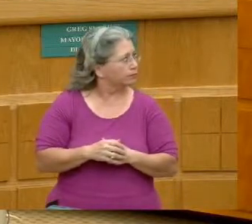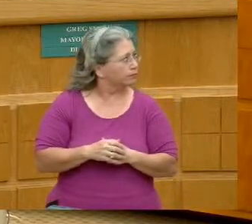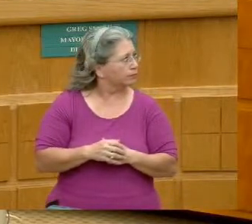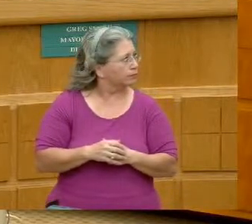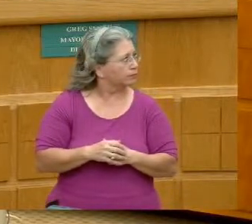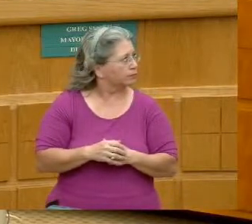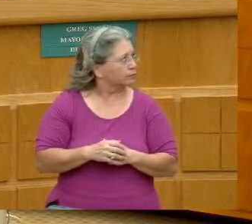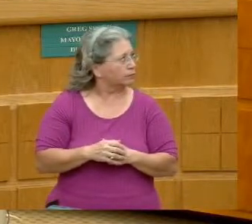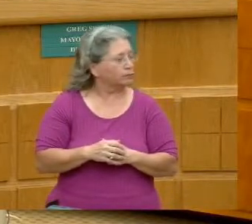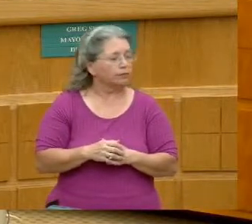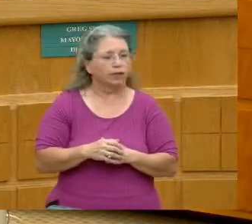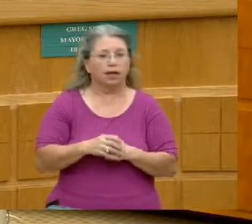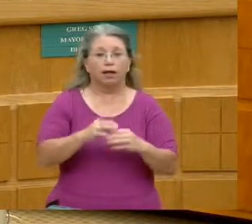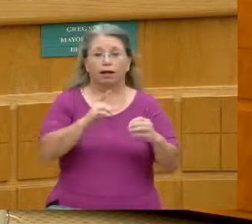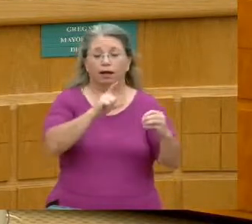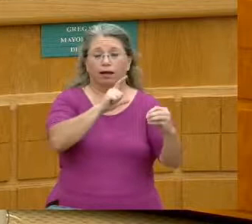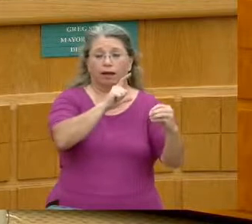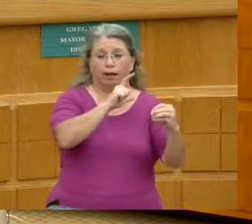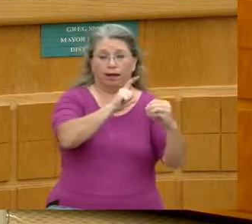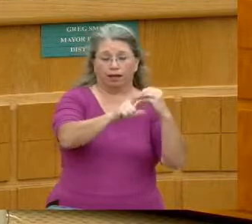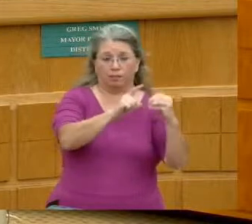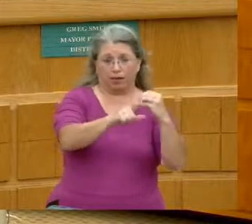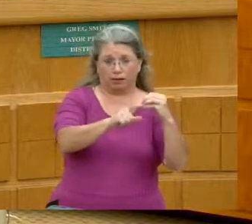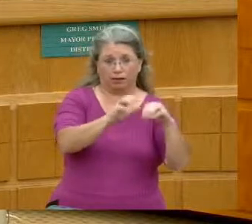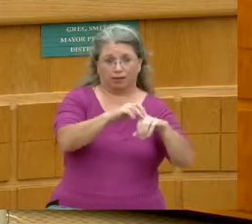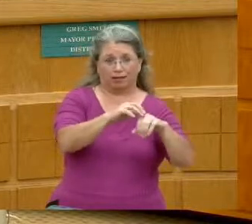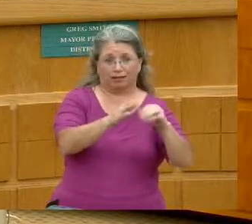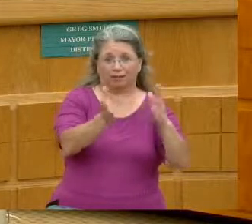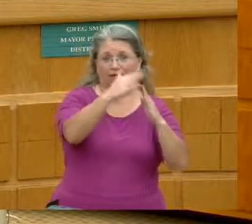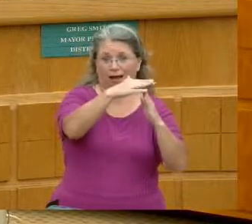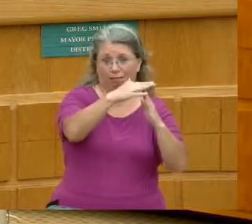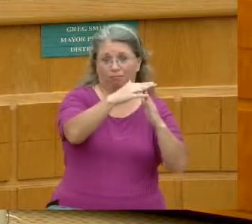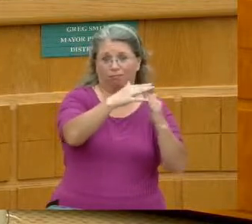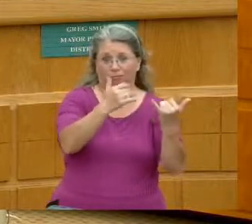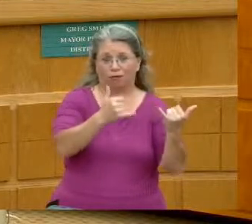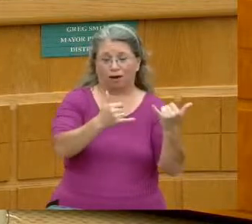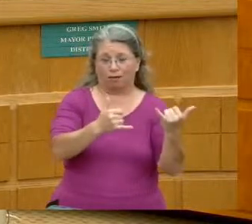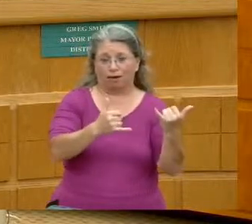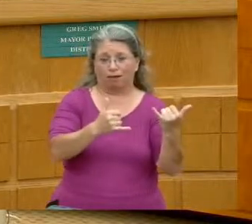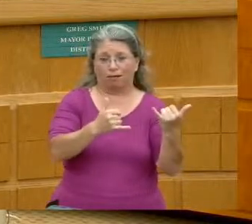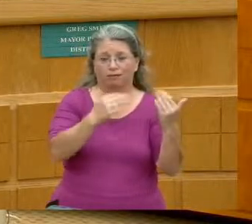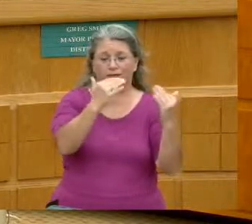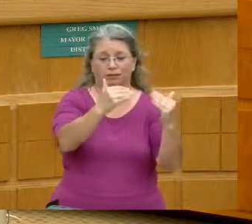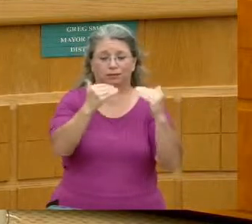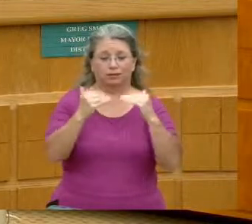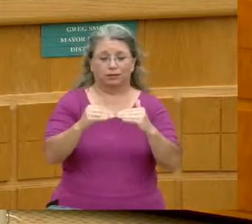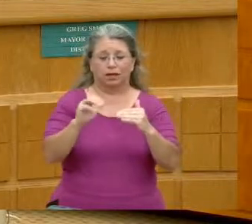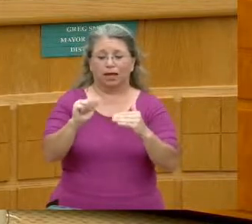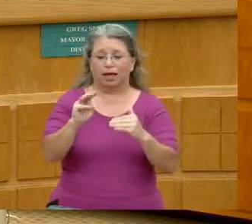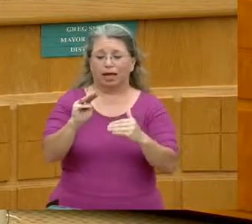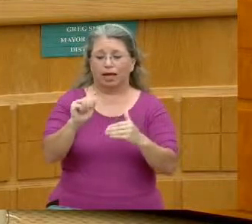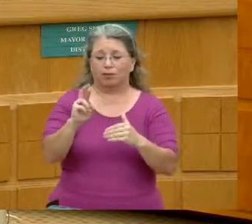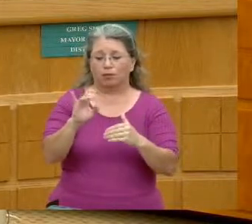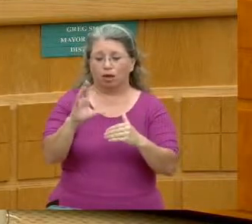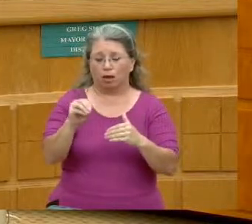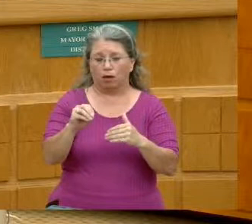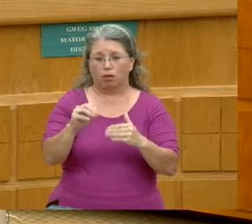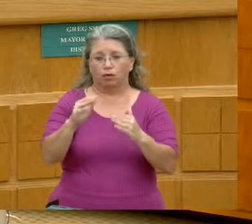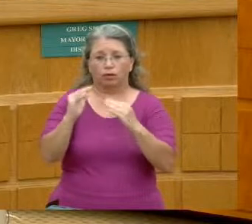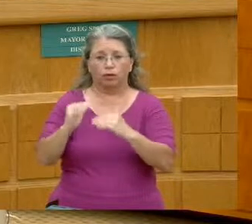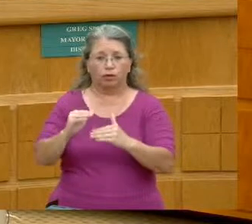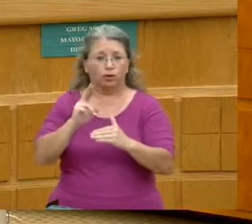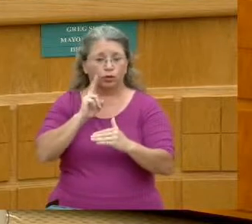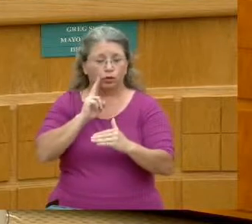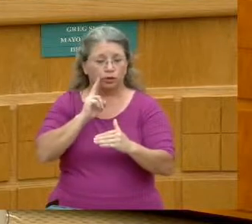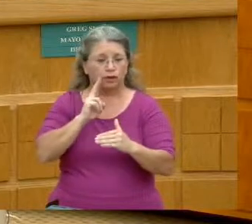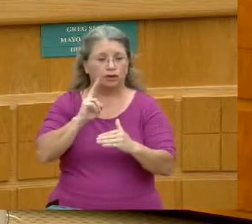last view, El Paso comes out at the top right now, followed by Amarillo, then Houston,